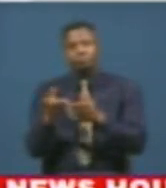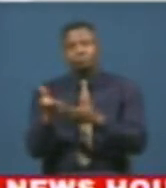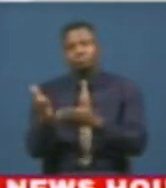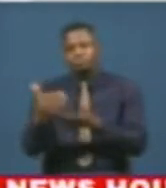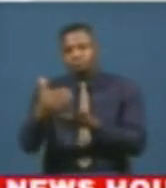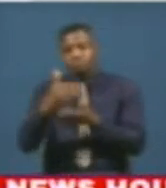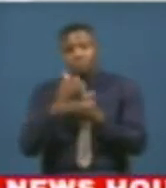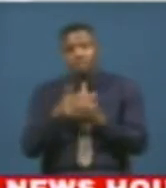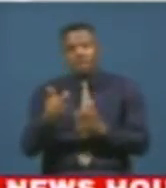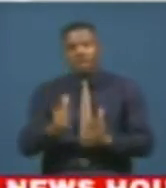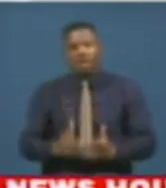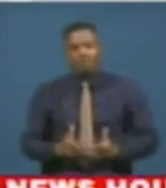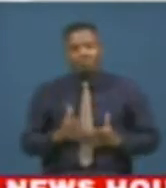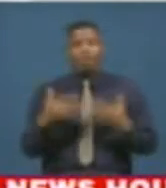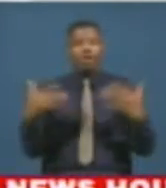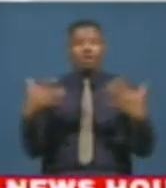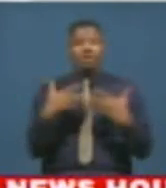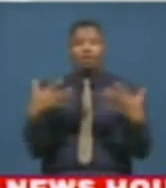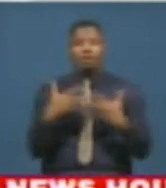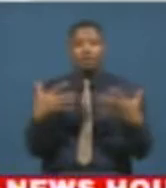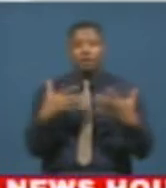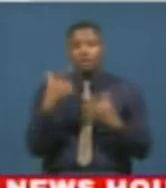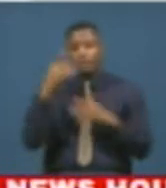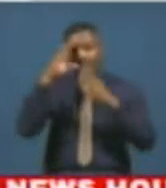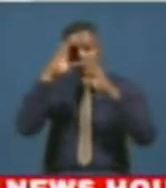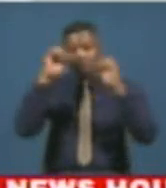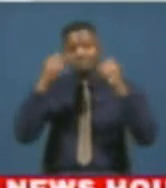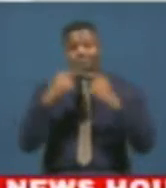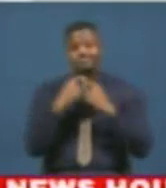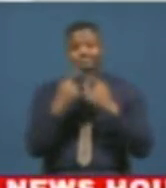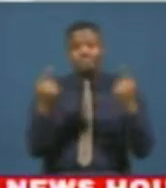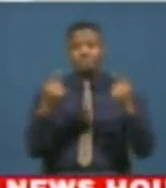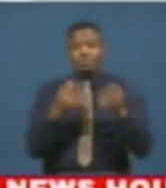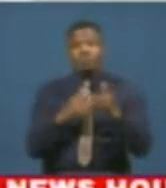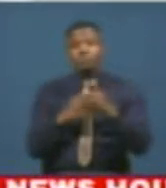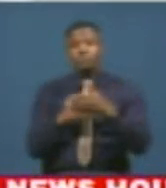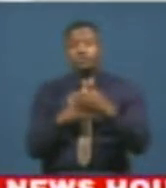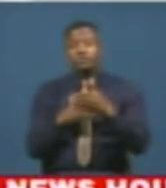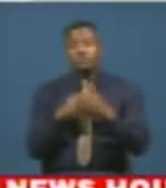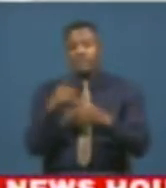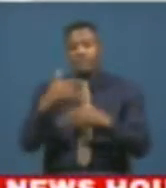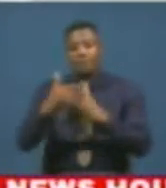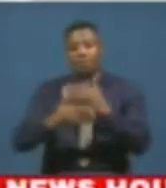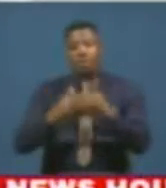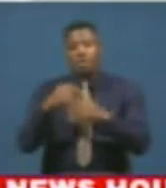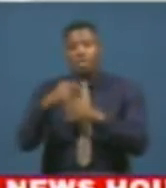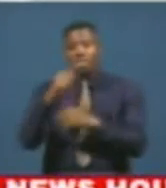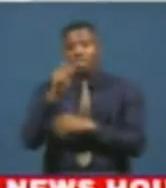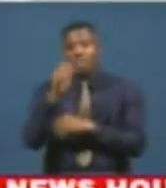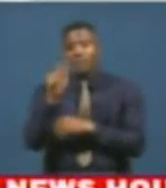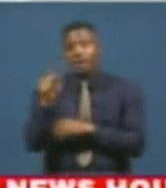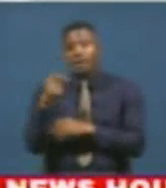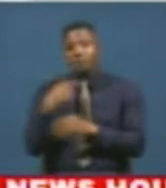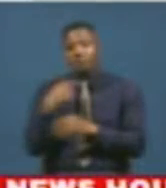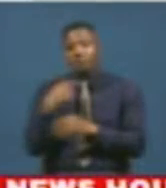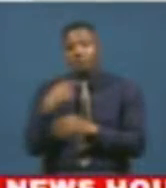are living in fear following the president's announcement that a fish processing company in Tema has